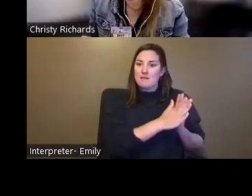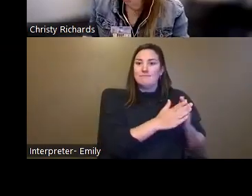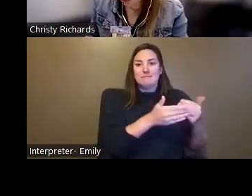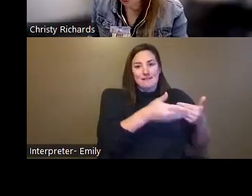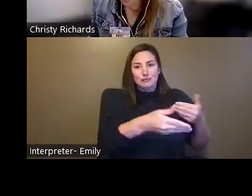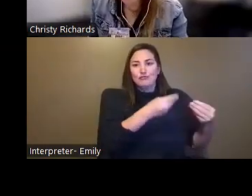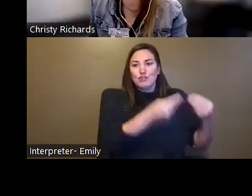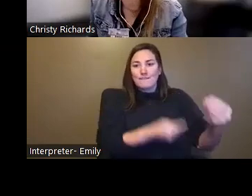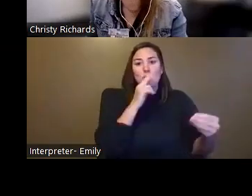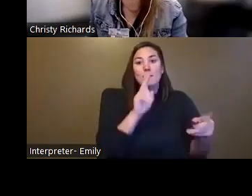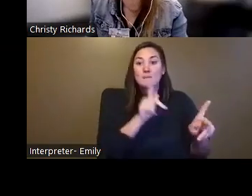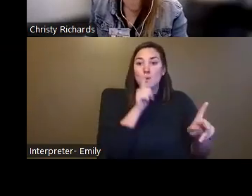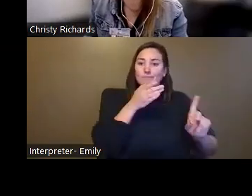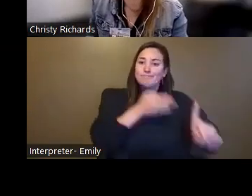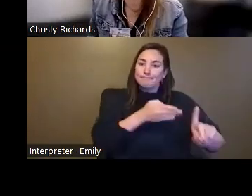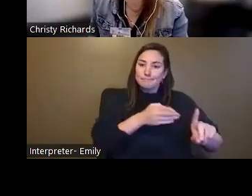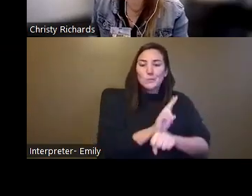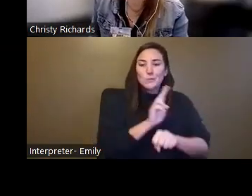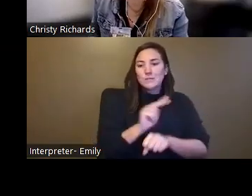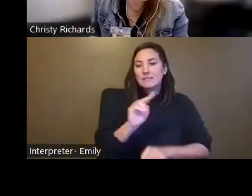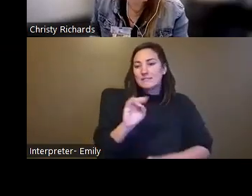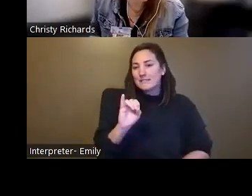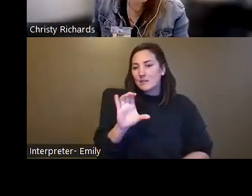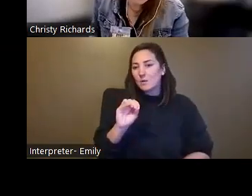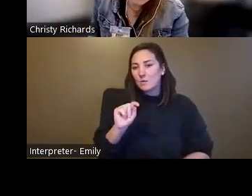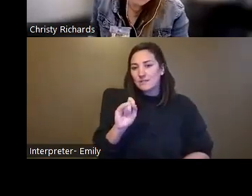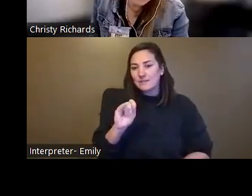nicotine users.